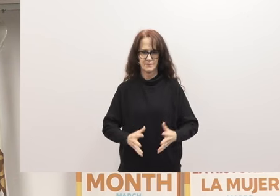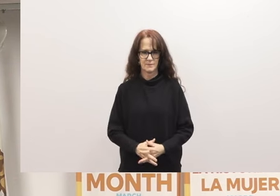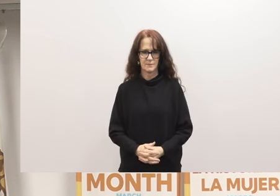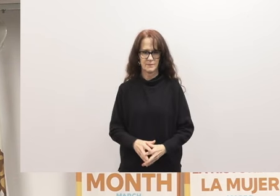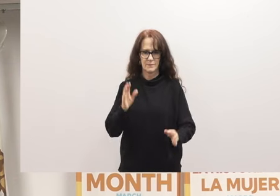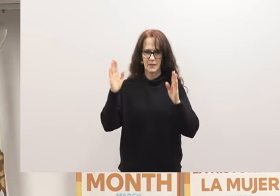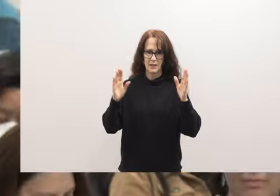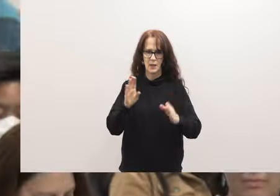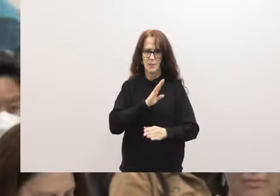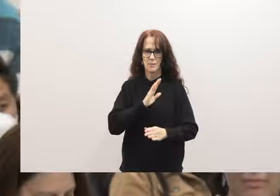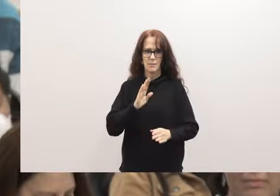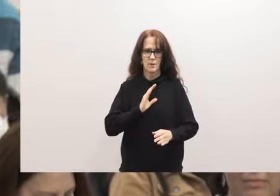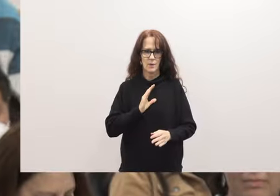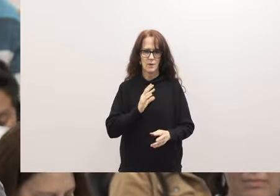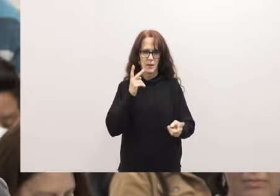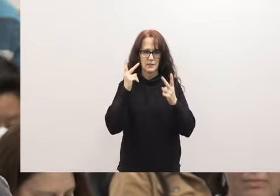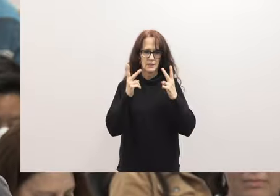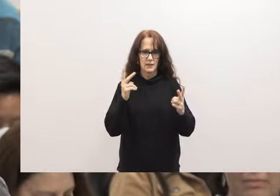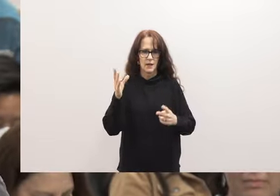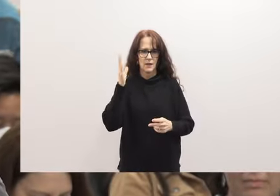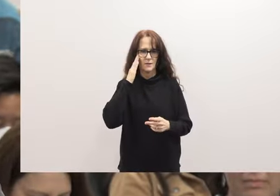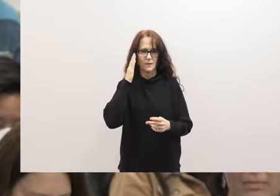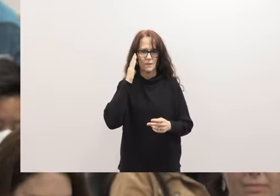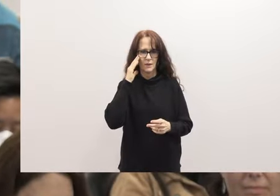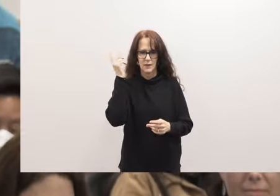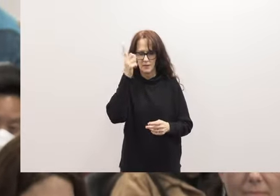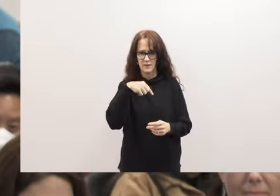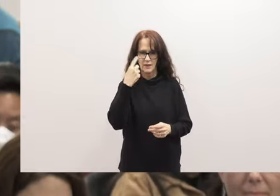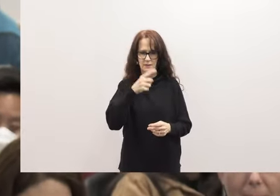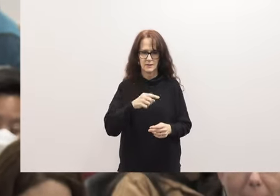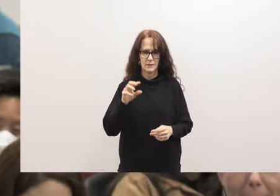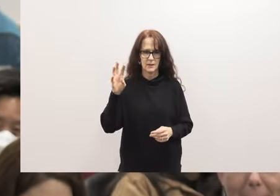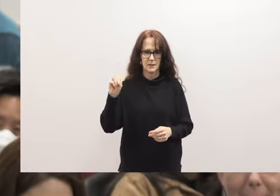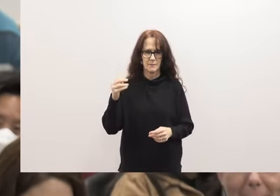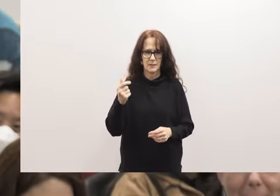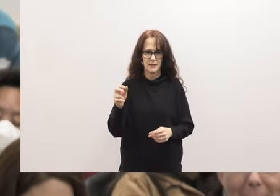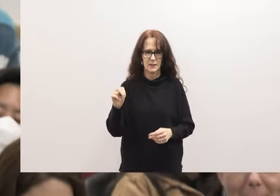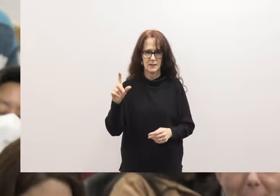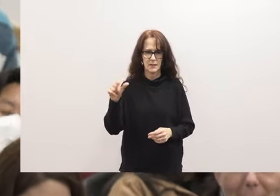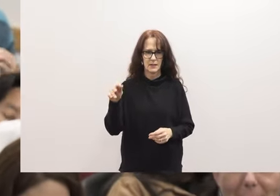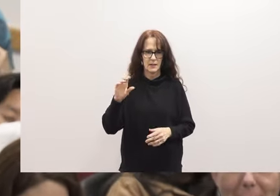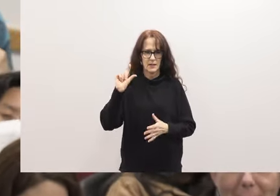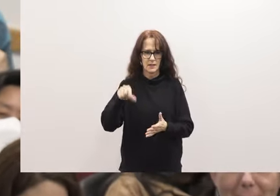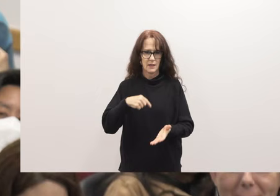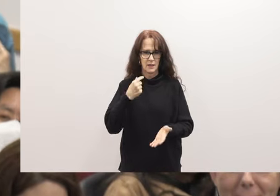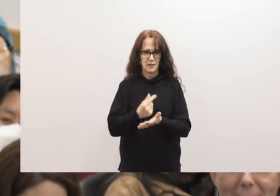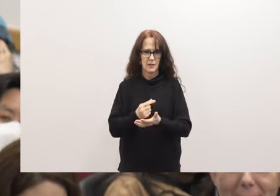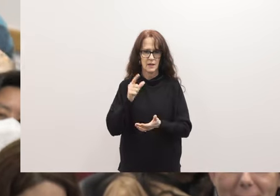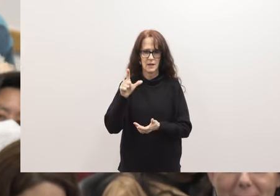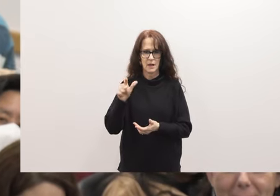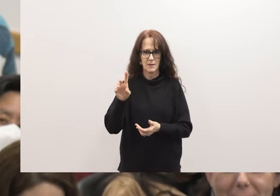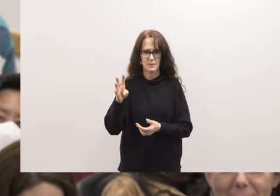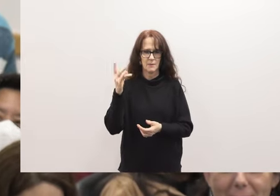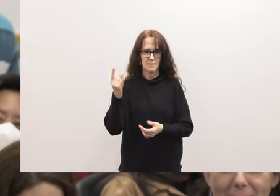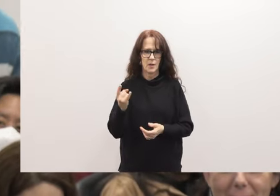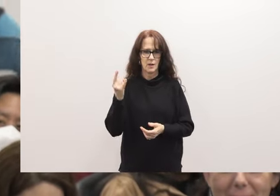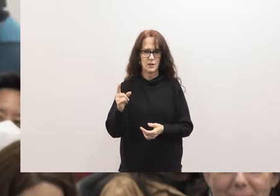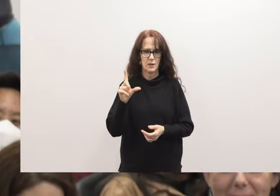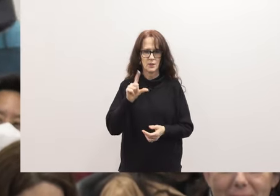Hello, board. I see a lot of familiar faces. My name is Megan Lane. I graduated from Long Beach Poly in the year